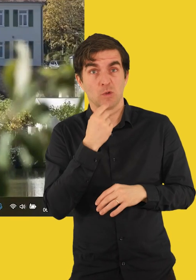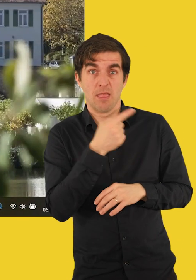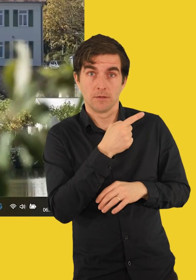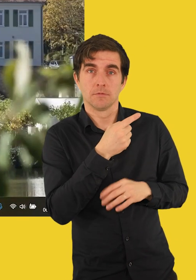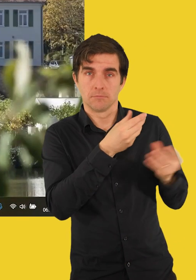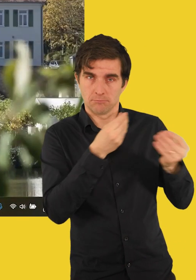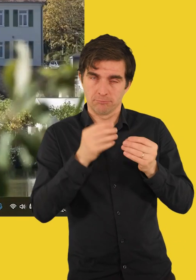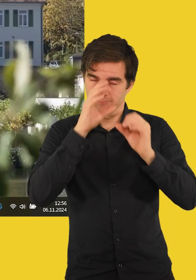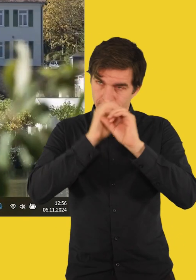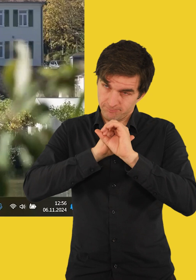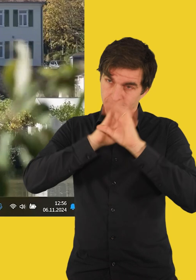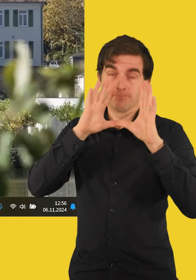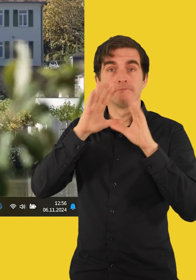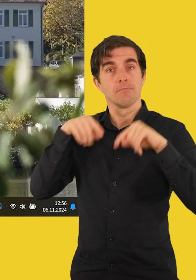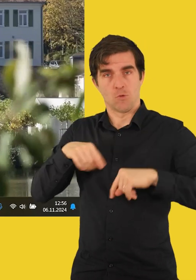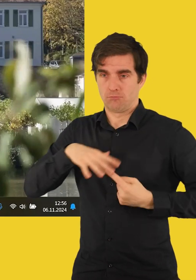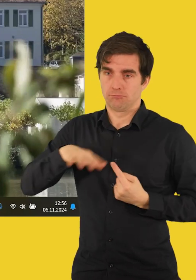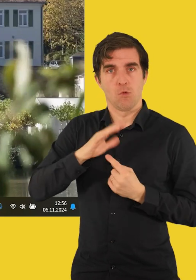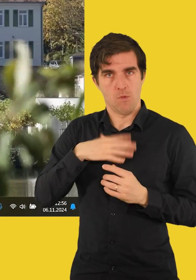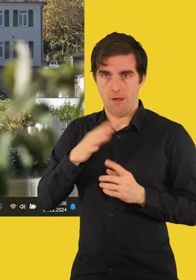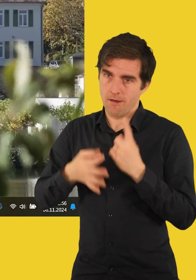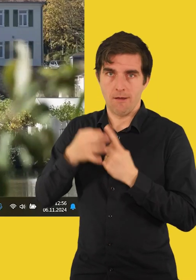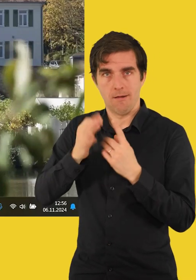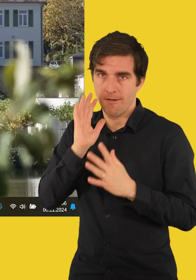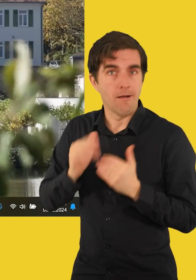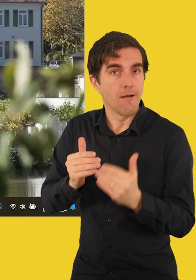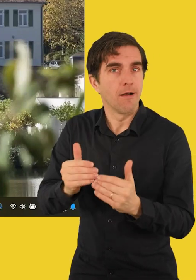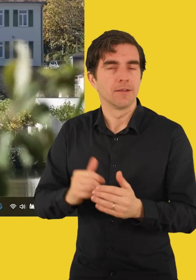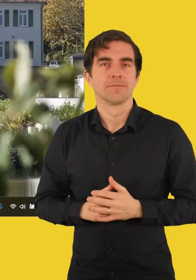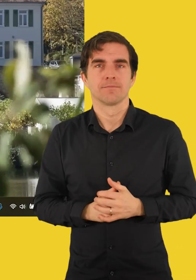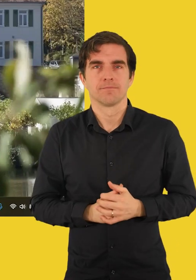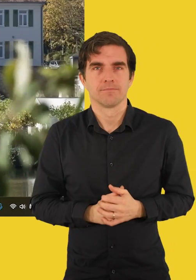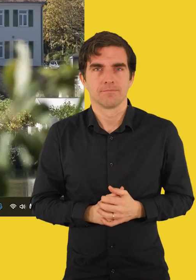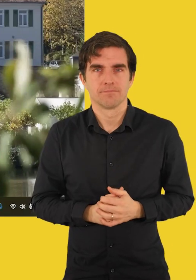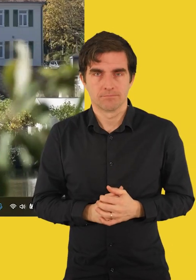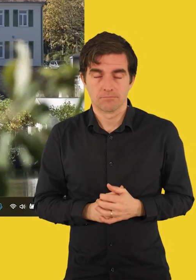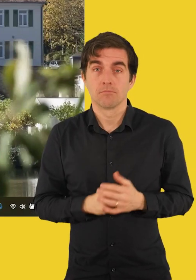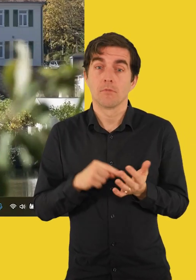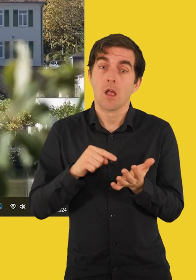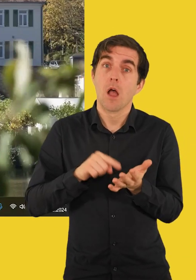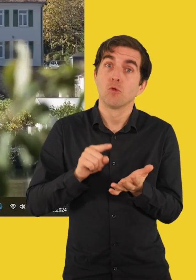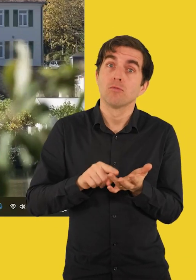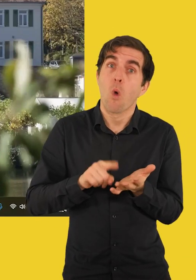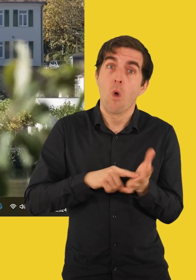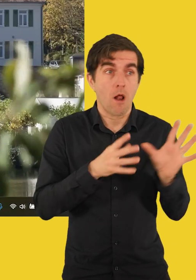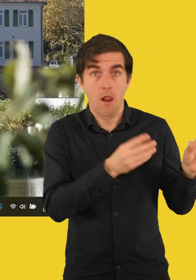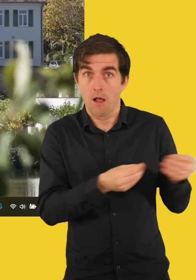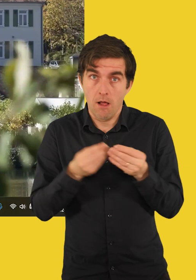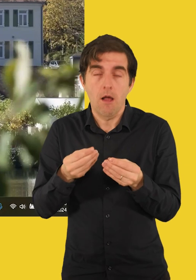As most cities, we use the Doughnut as a vision for Bad Nauheim and as a tool to get